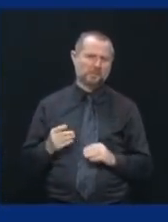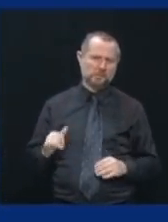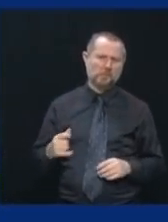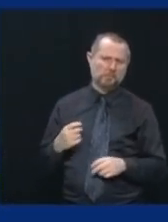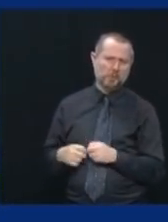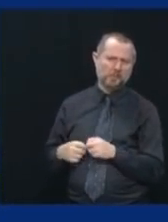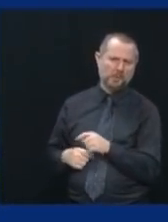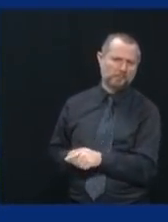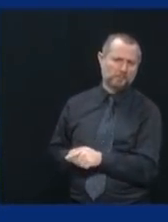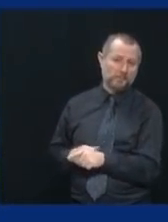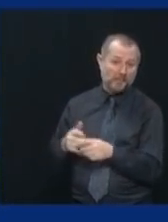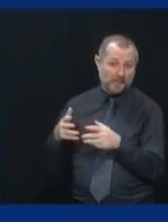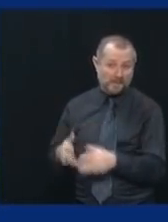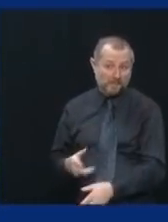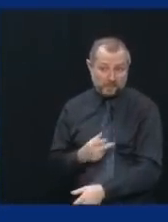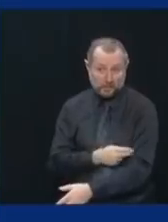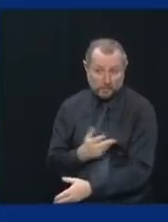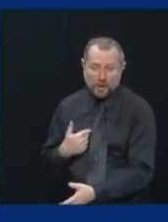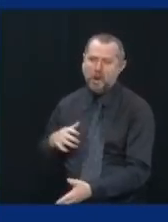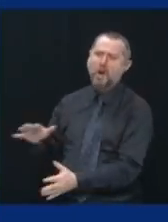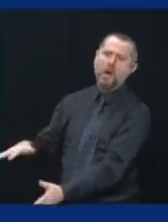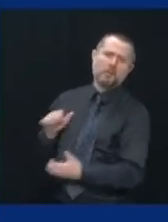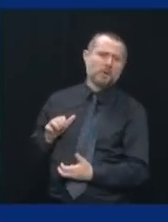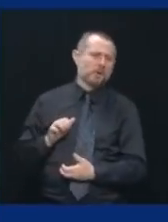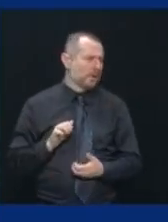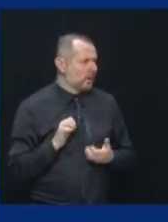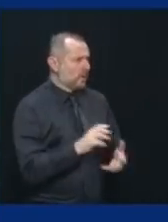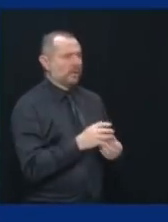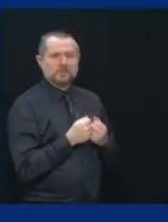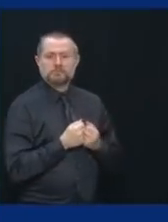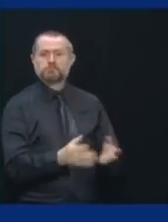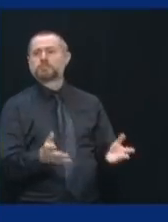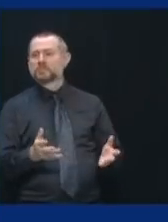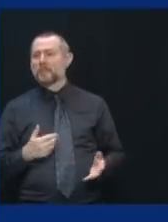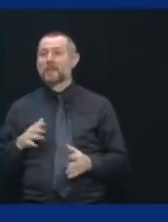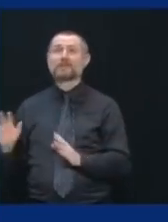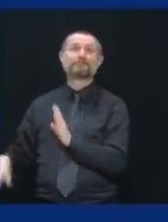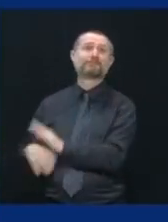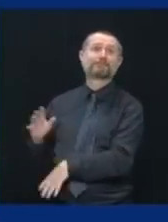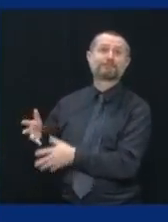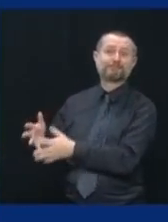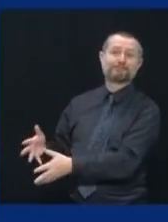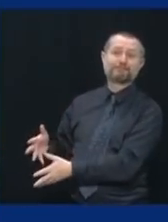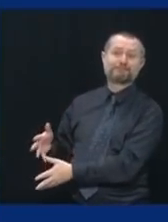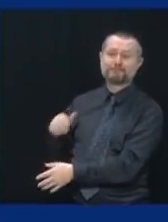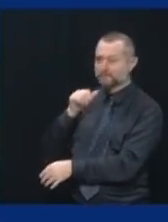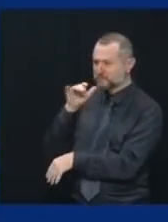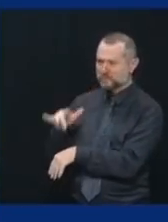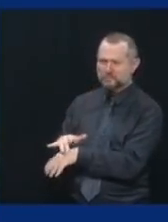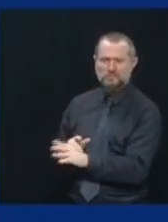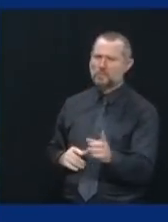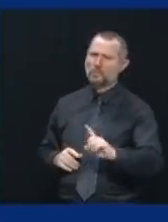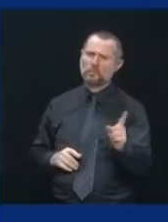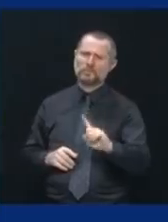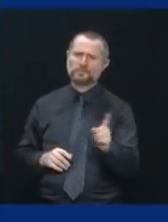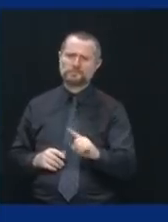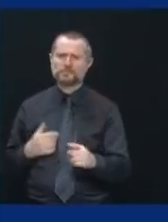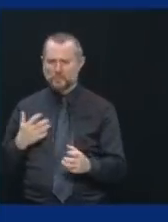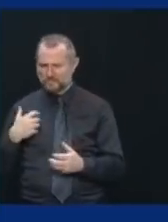free up those unused vaccines. I'm not going to leave unused vaccines on a shelf waiting